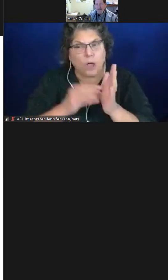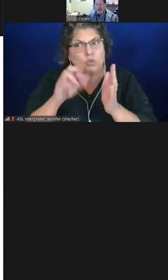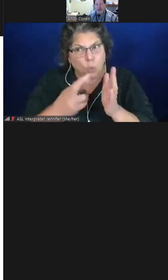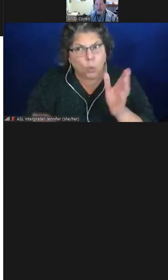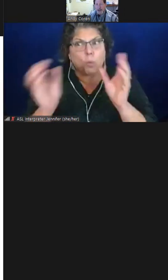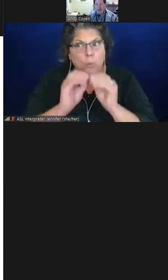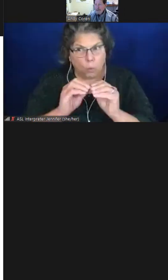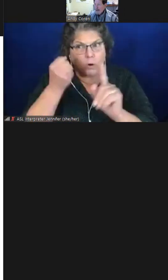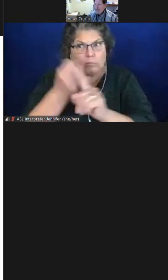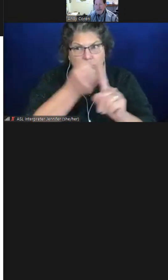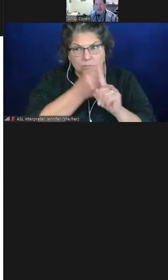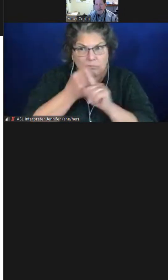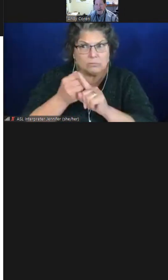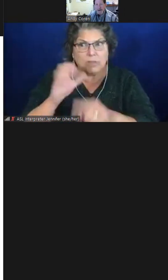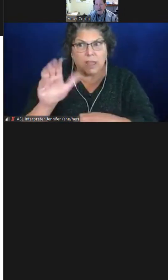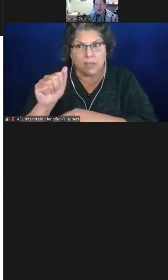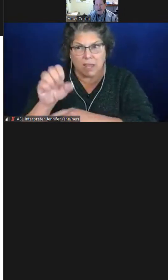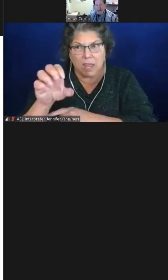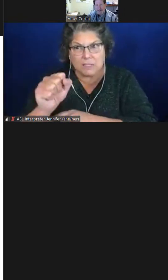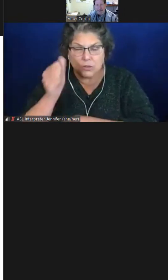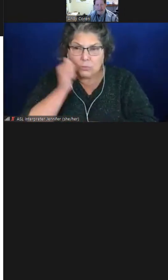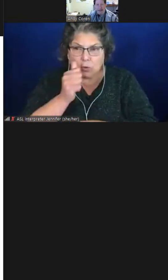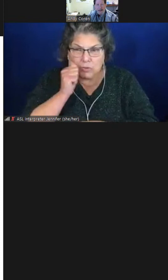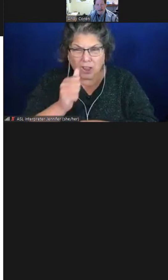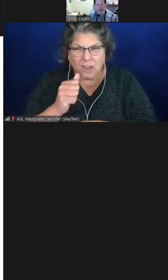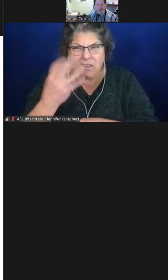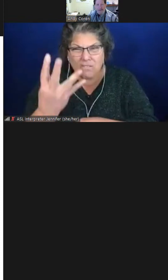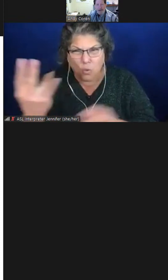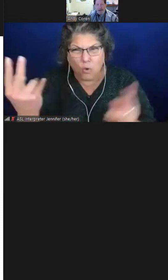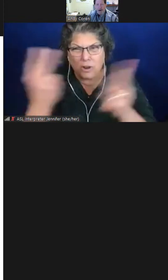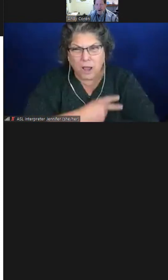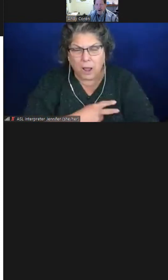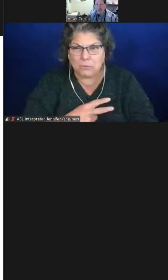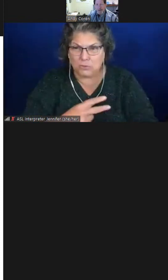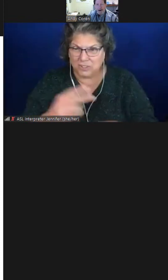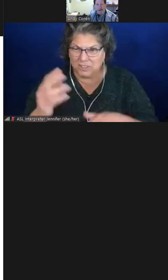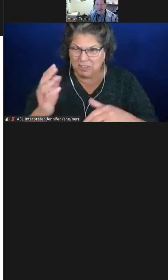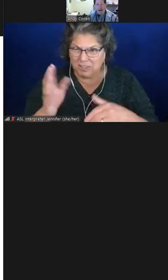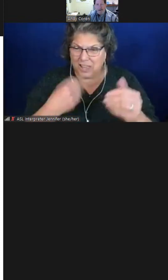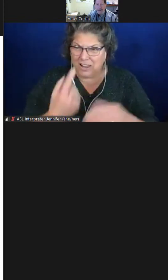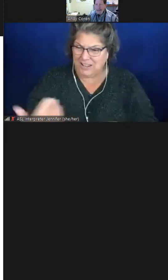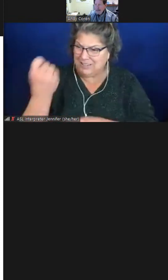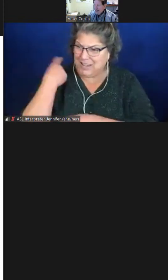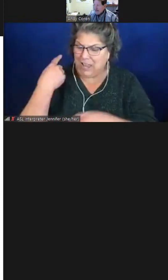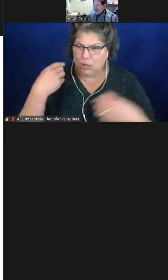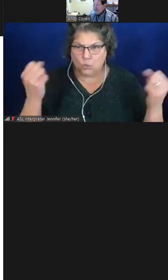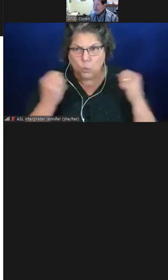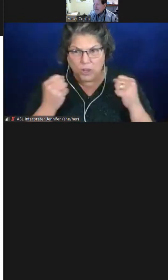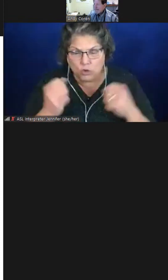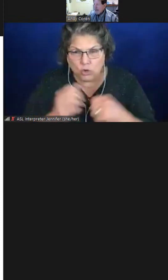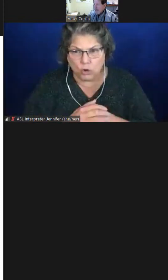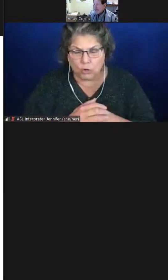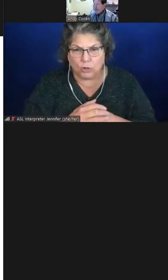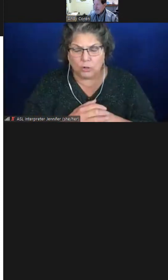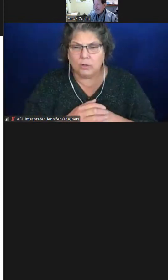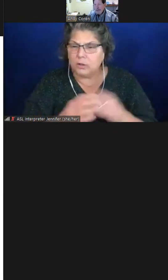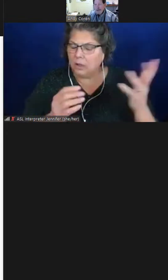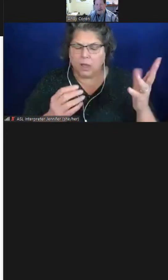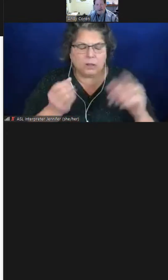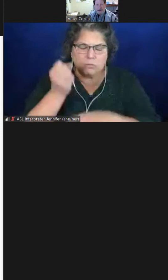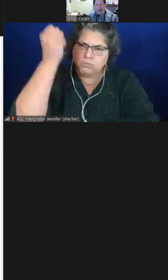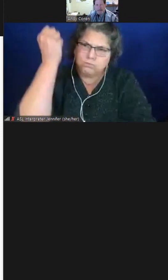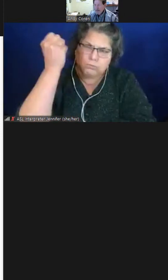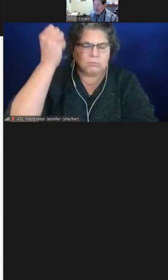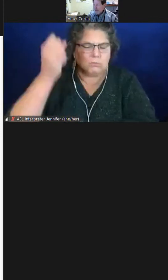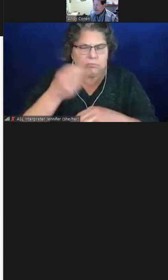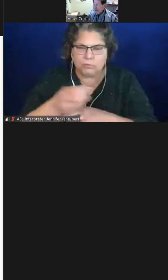This is 4 times last winter's peak, and it's broken all prior records in cases, and